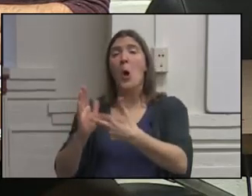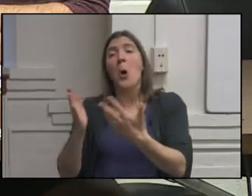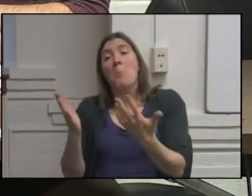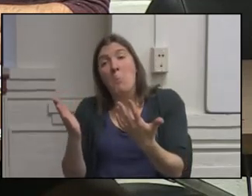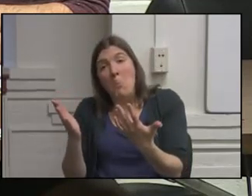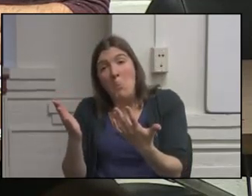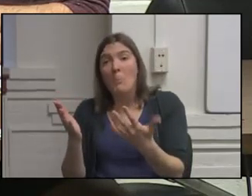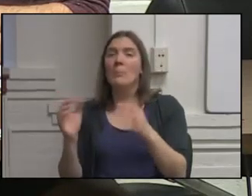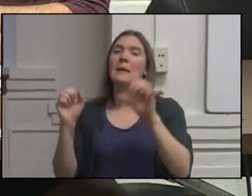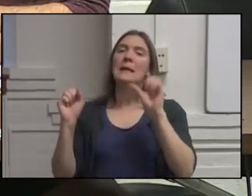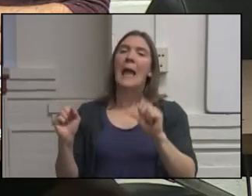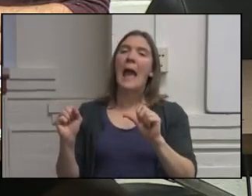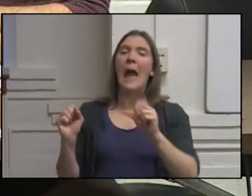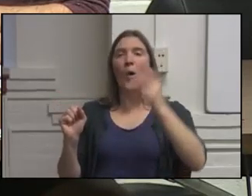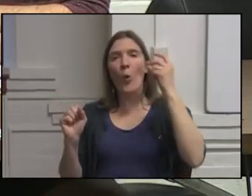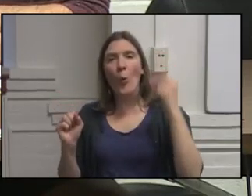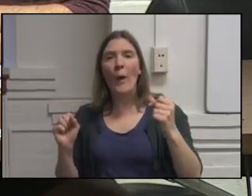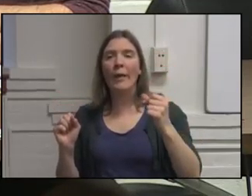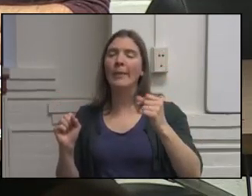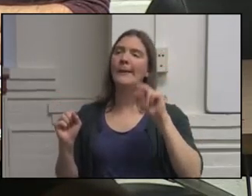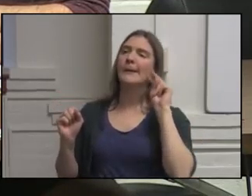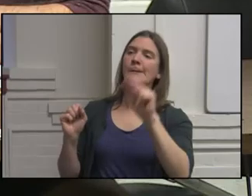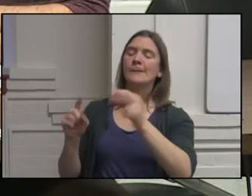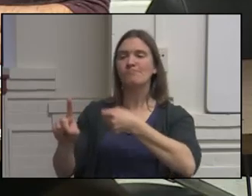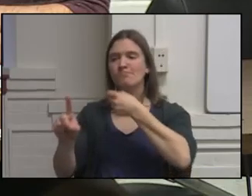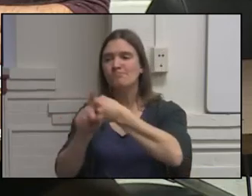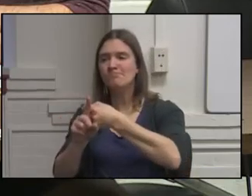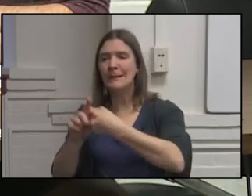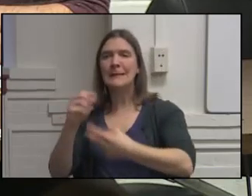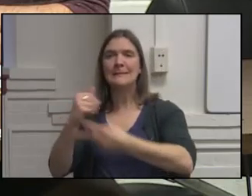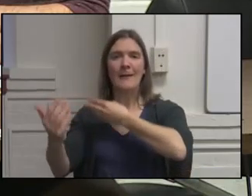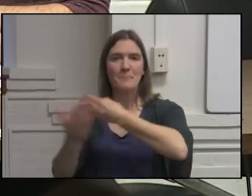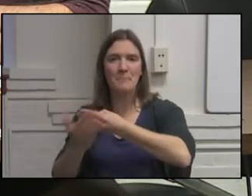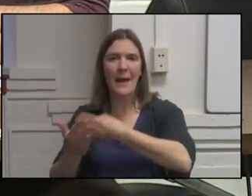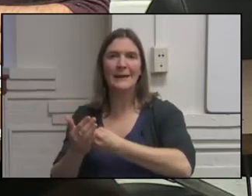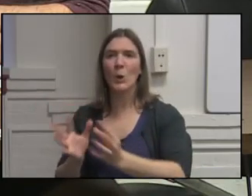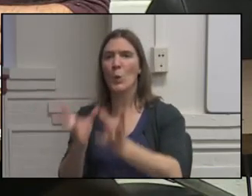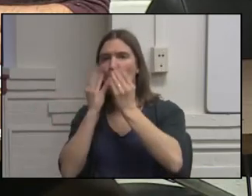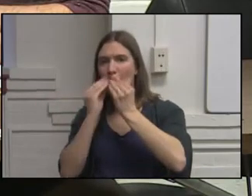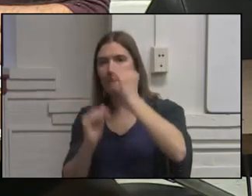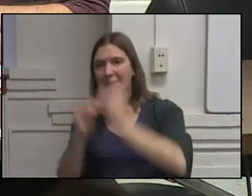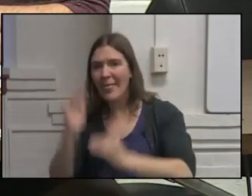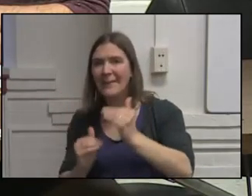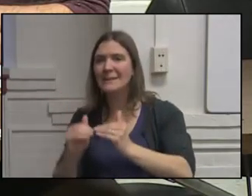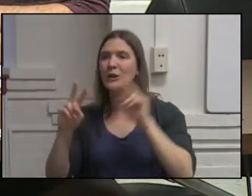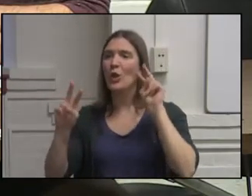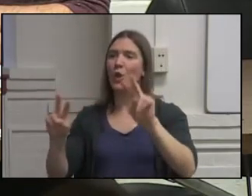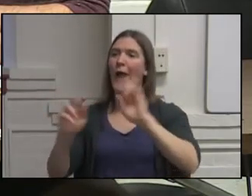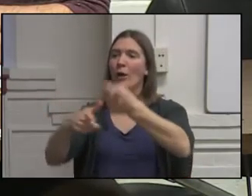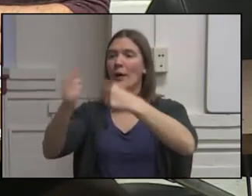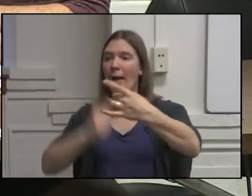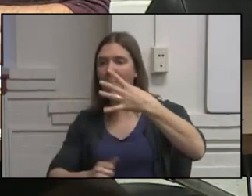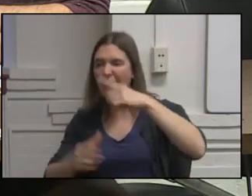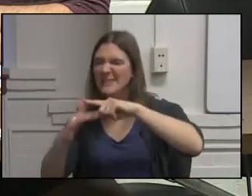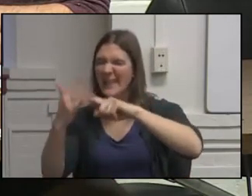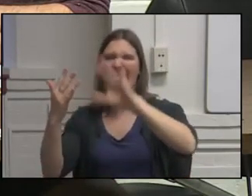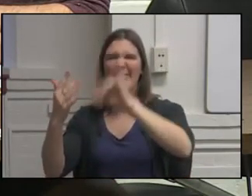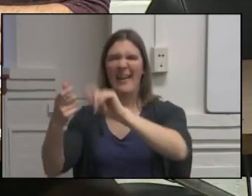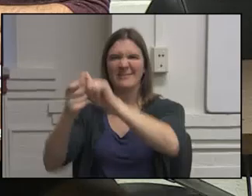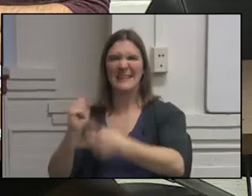more quickly affect the bottom line of the town by looking for savings.